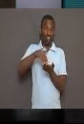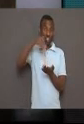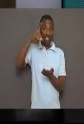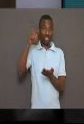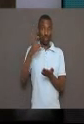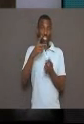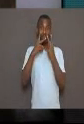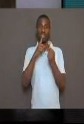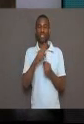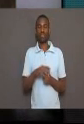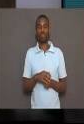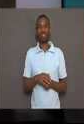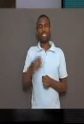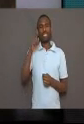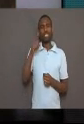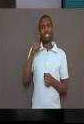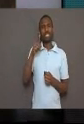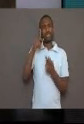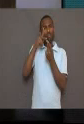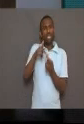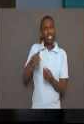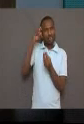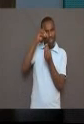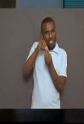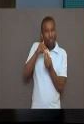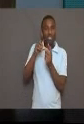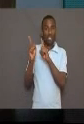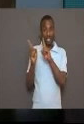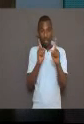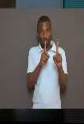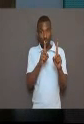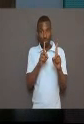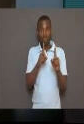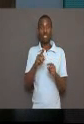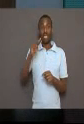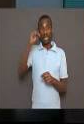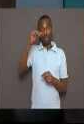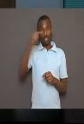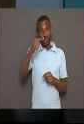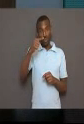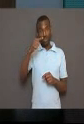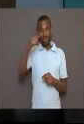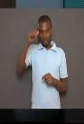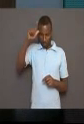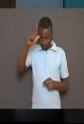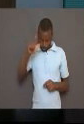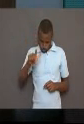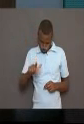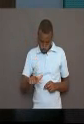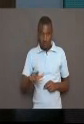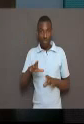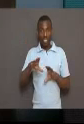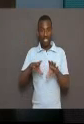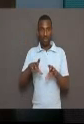This increase in pressure will push down on the mercury in the reservoir